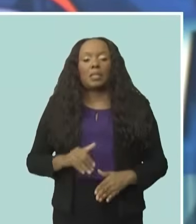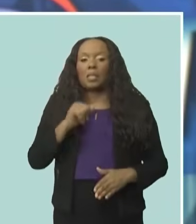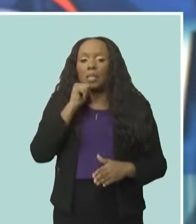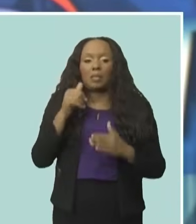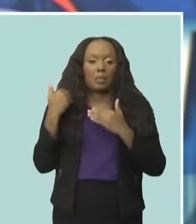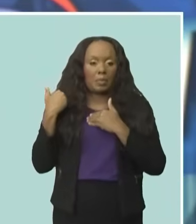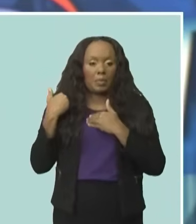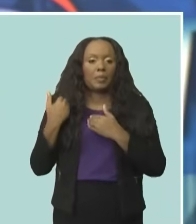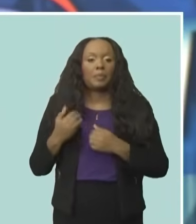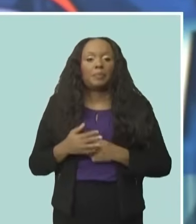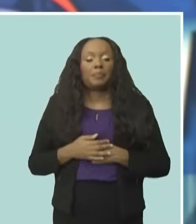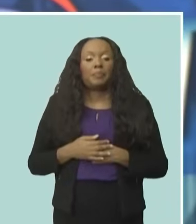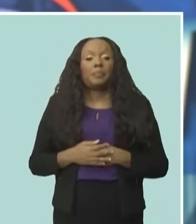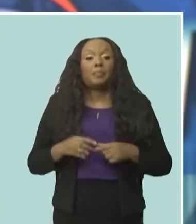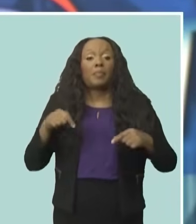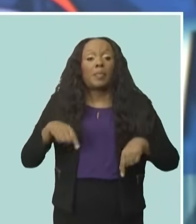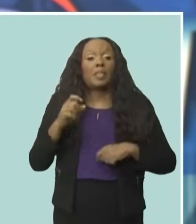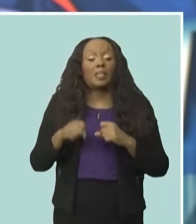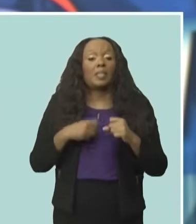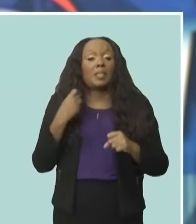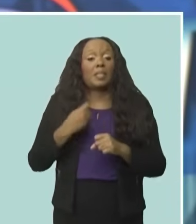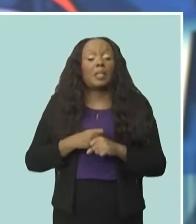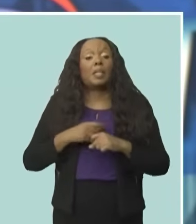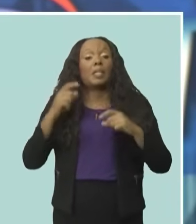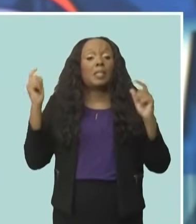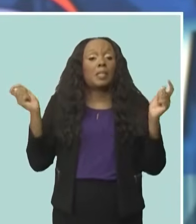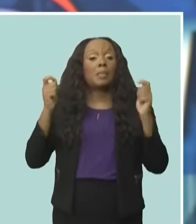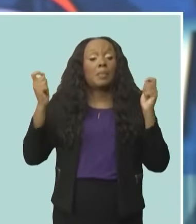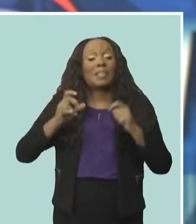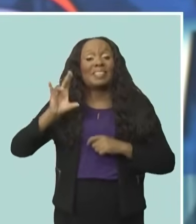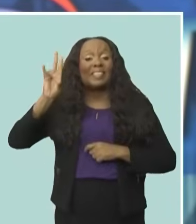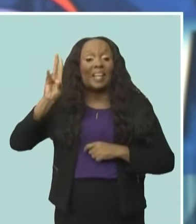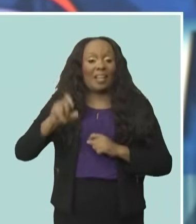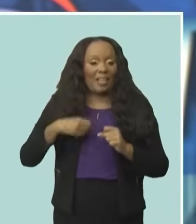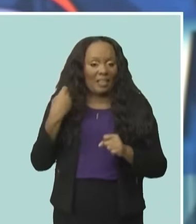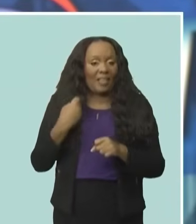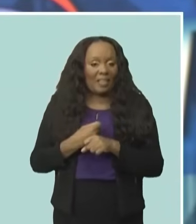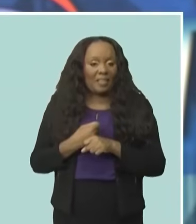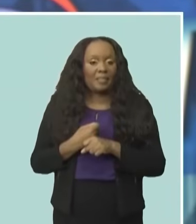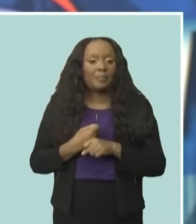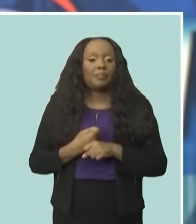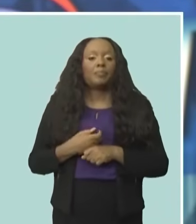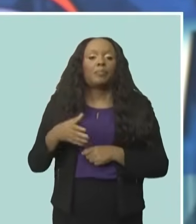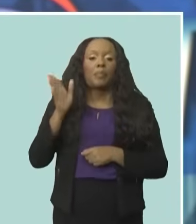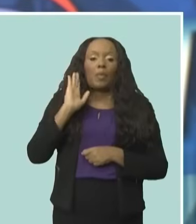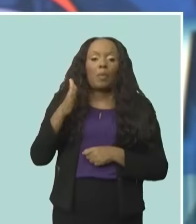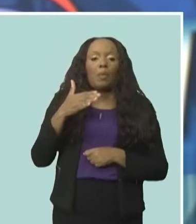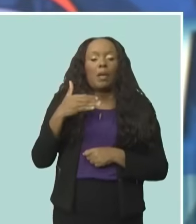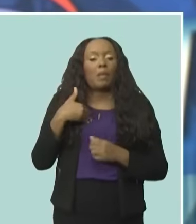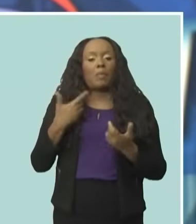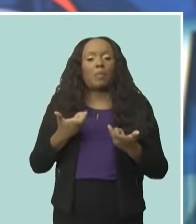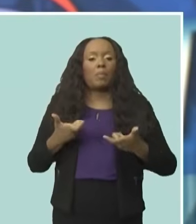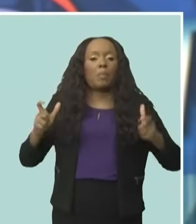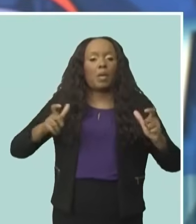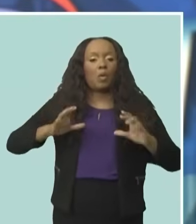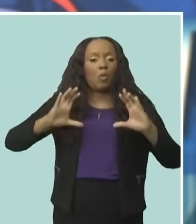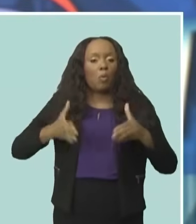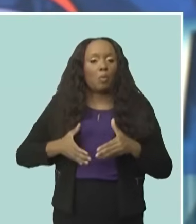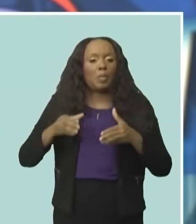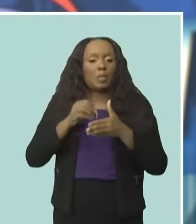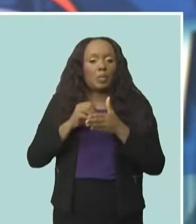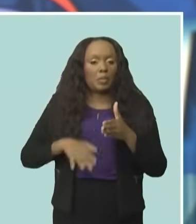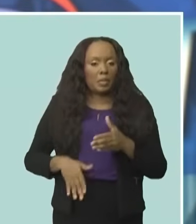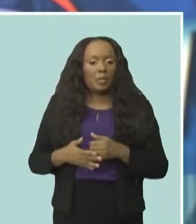Dr. Bab adds that this year the Reading Clinic, which is observing its 7th anniversary, is catering to its largest cohort